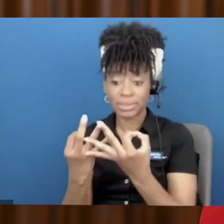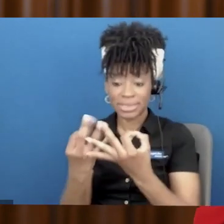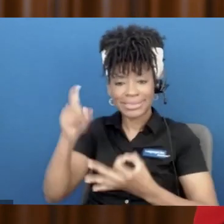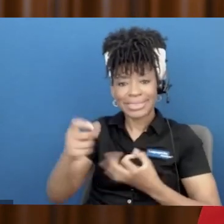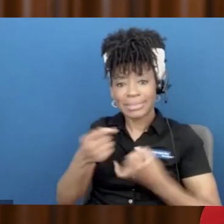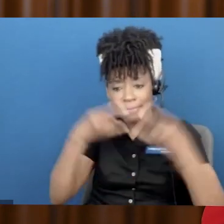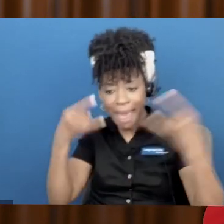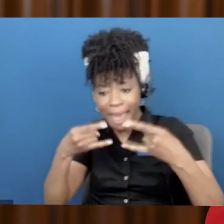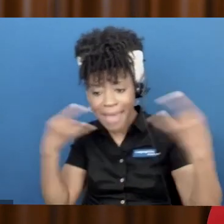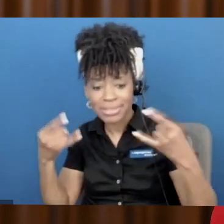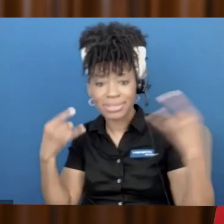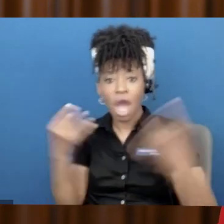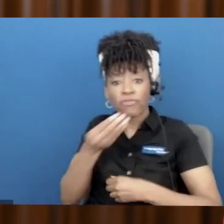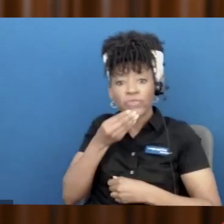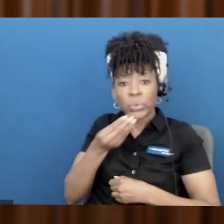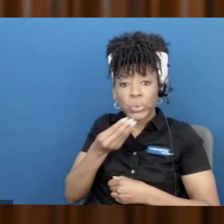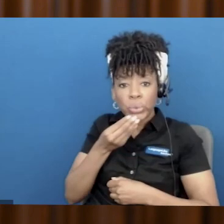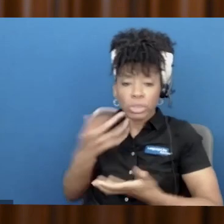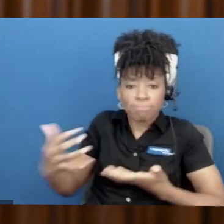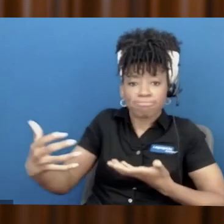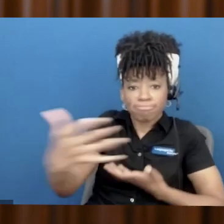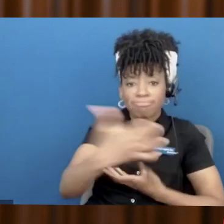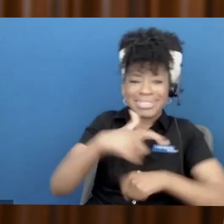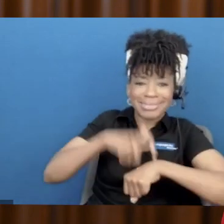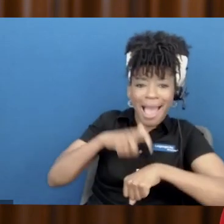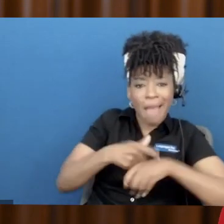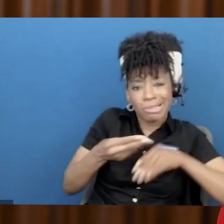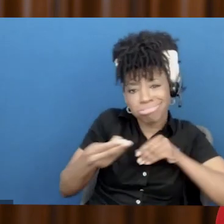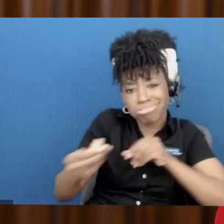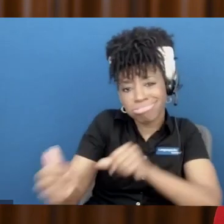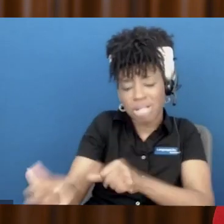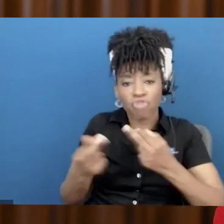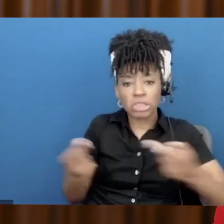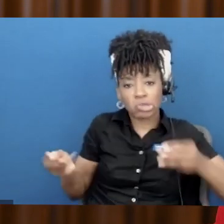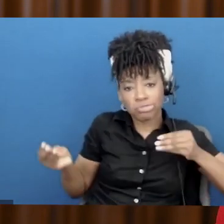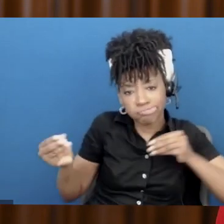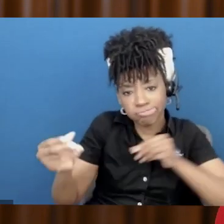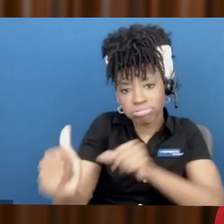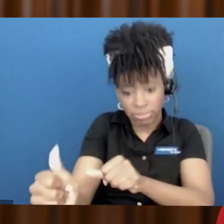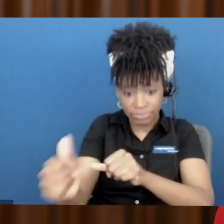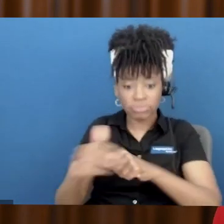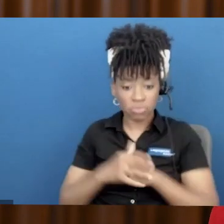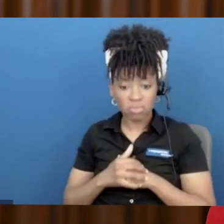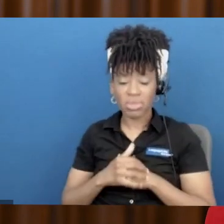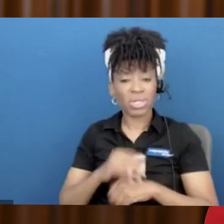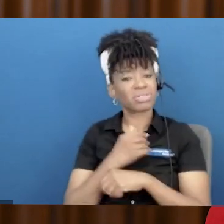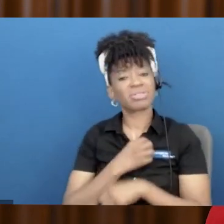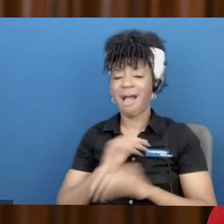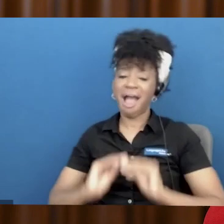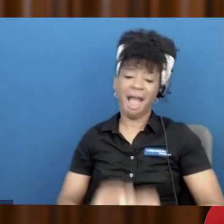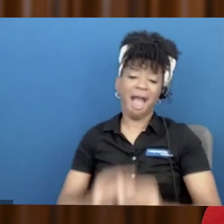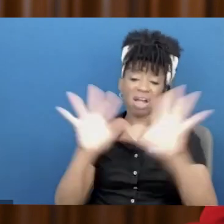organizing food drives, and donating your time and resources in many ways. And there is no question that